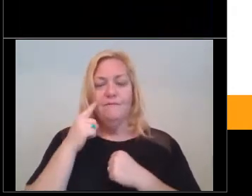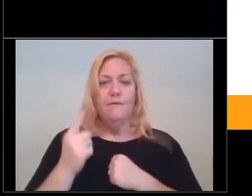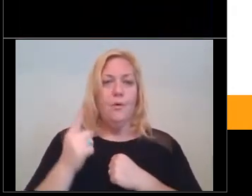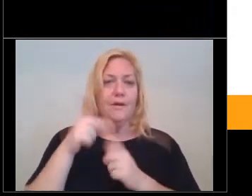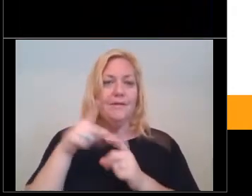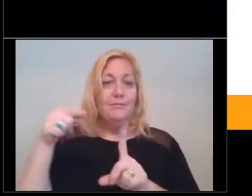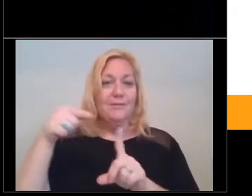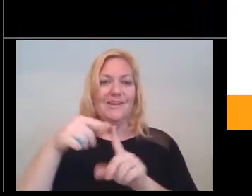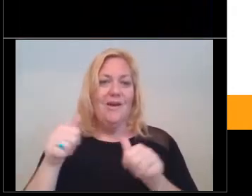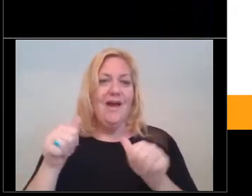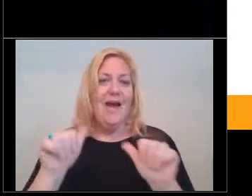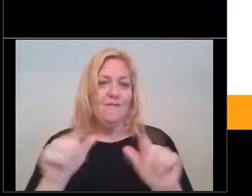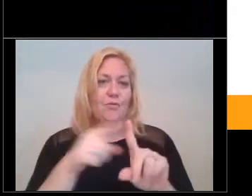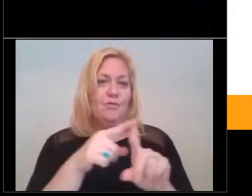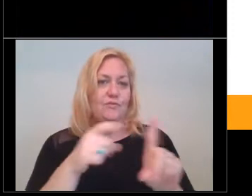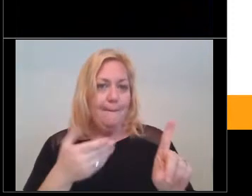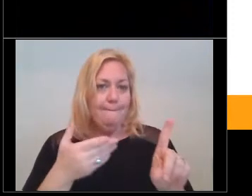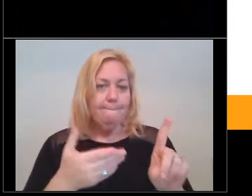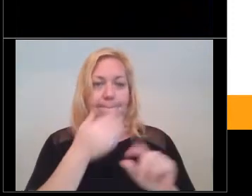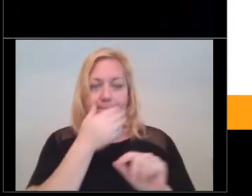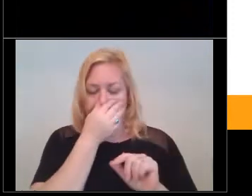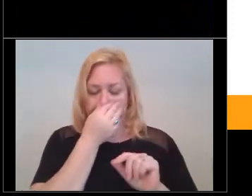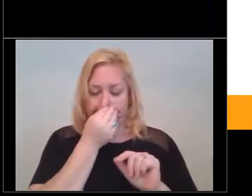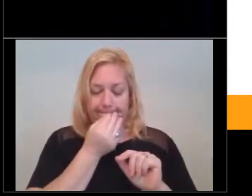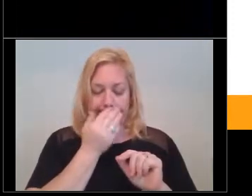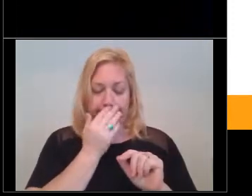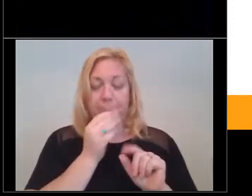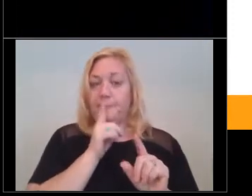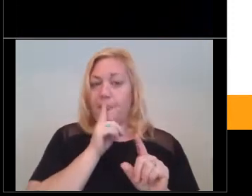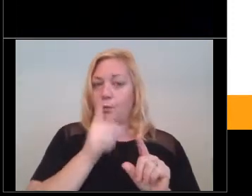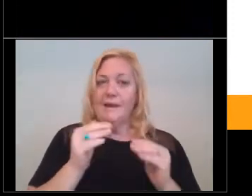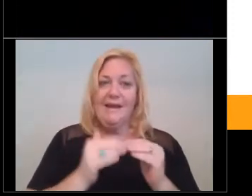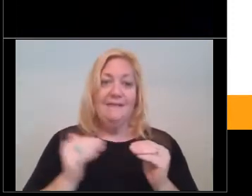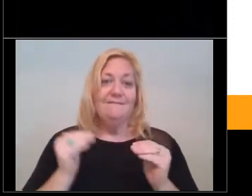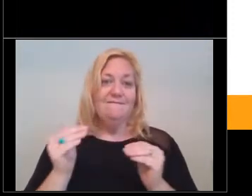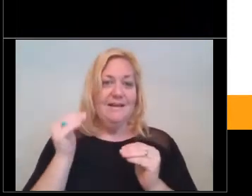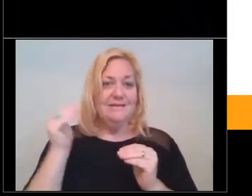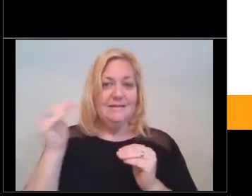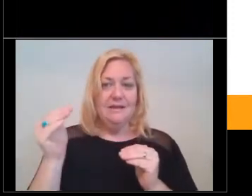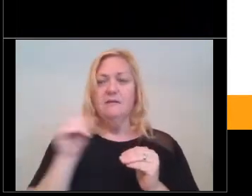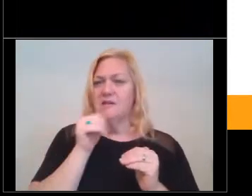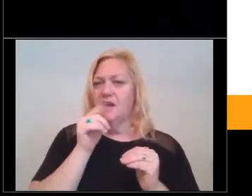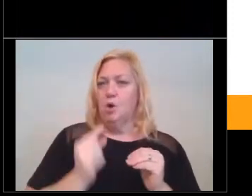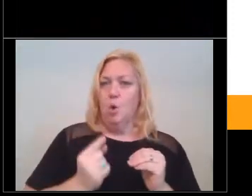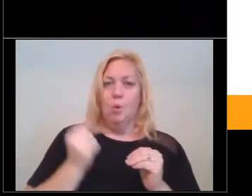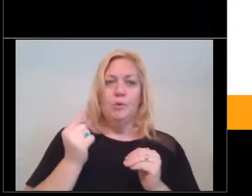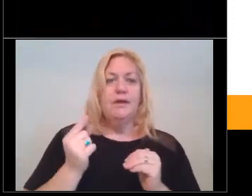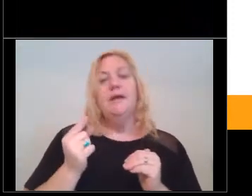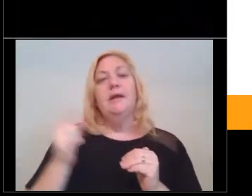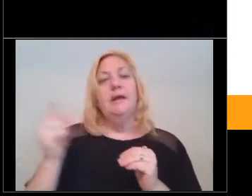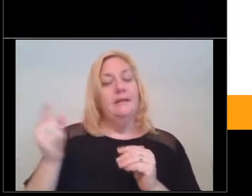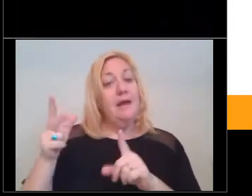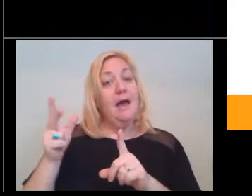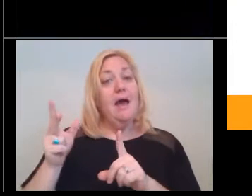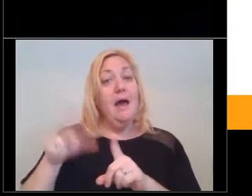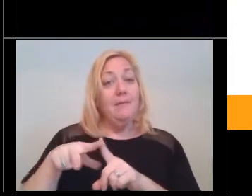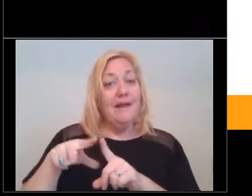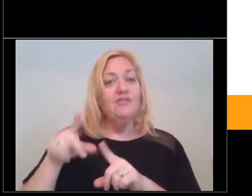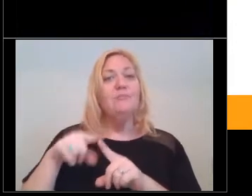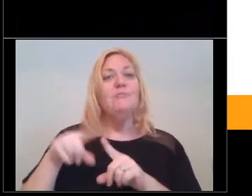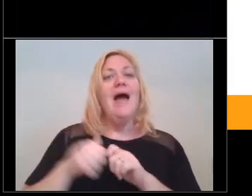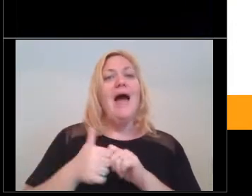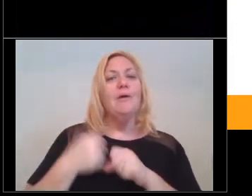particular effort was coming from, and really advancing not only just this application, but how we can make it